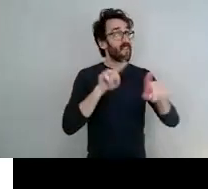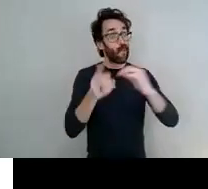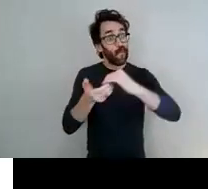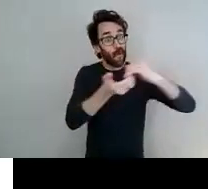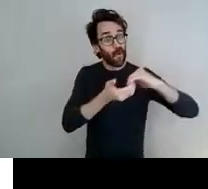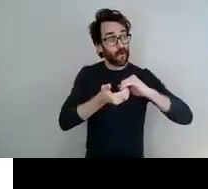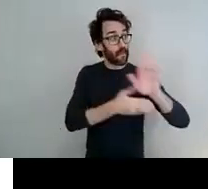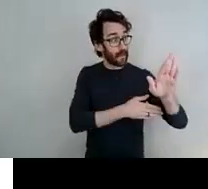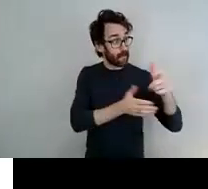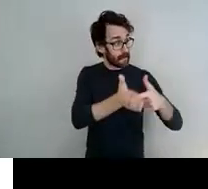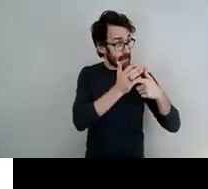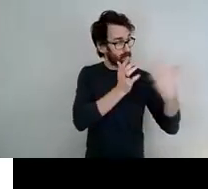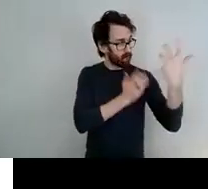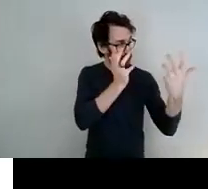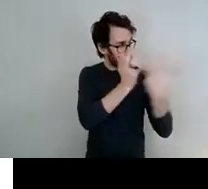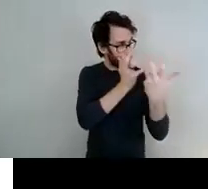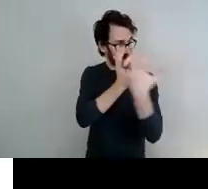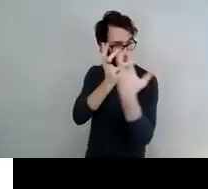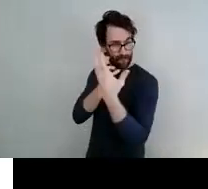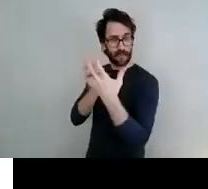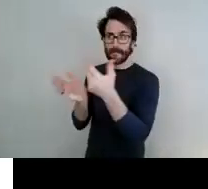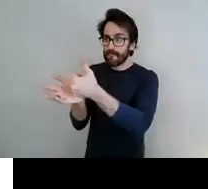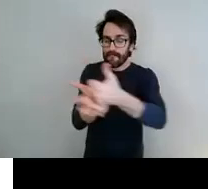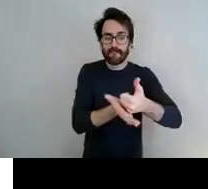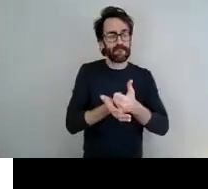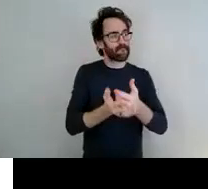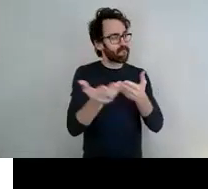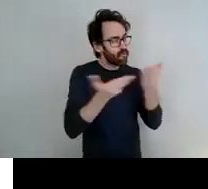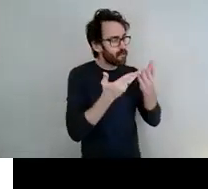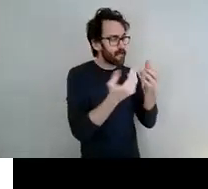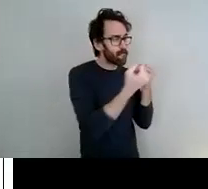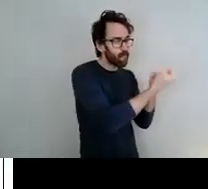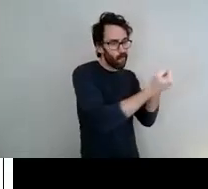needs of seniors in our communities and have the services to support them.